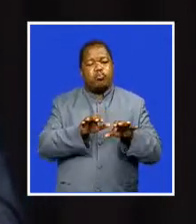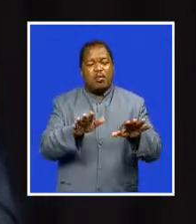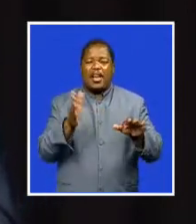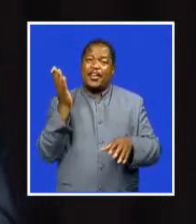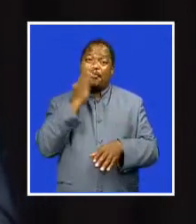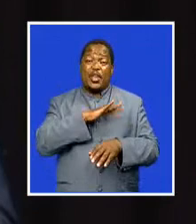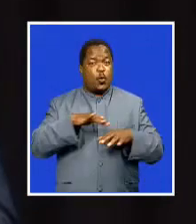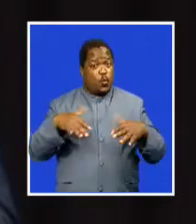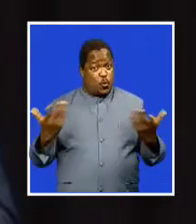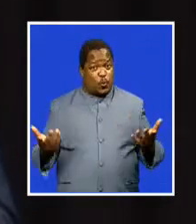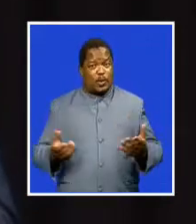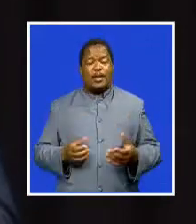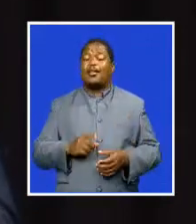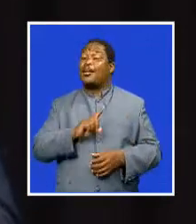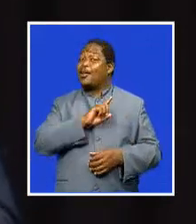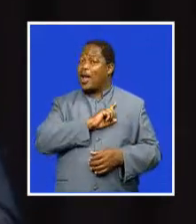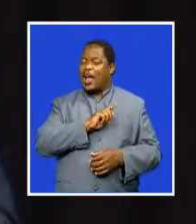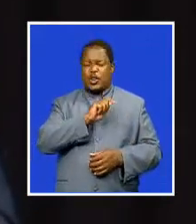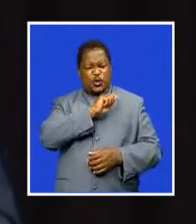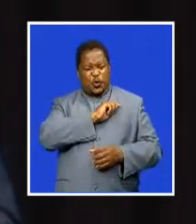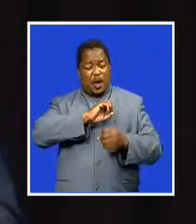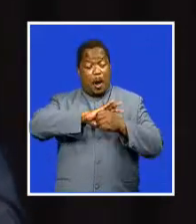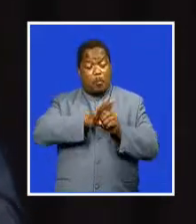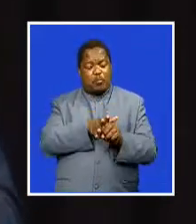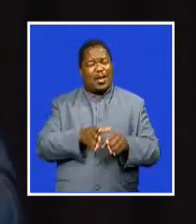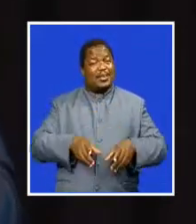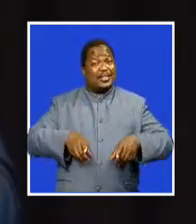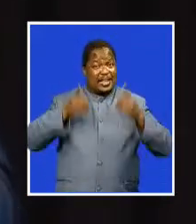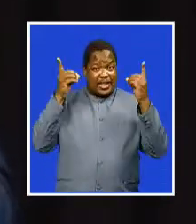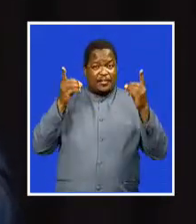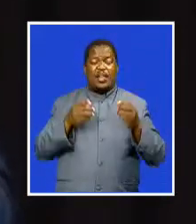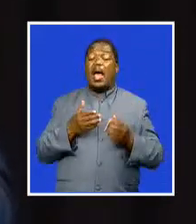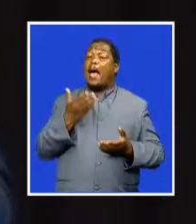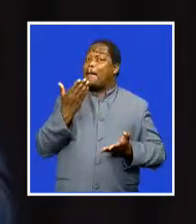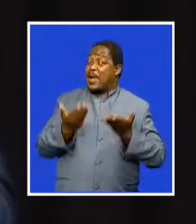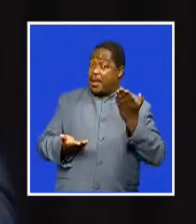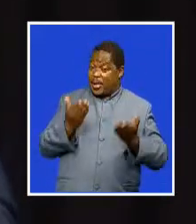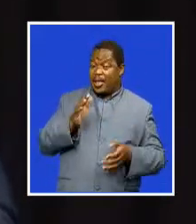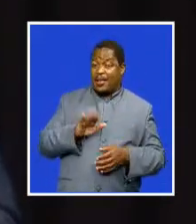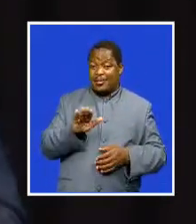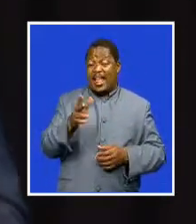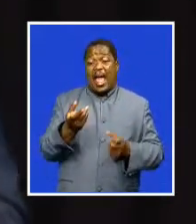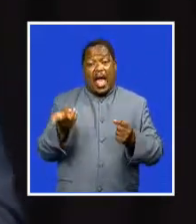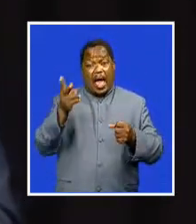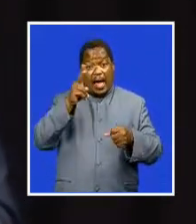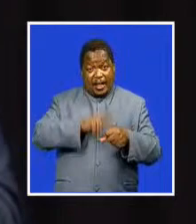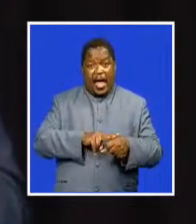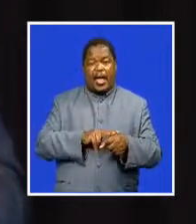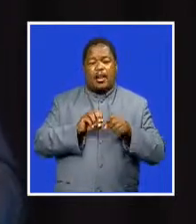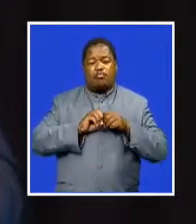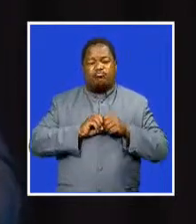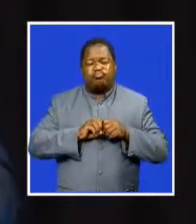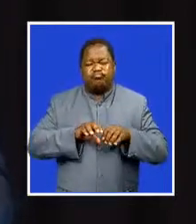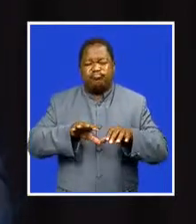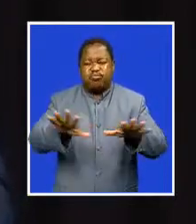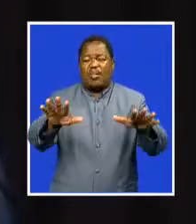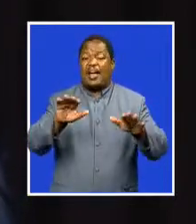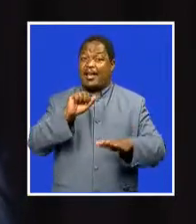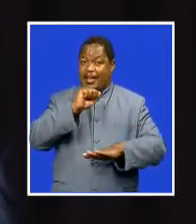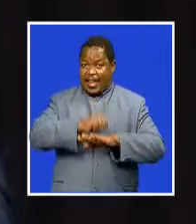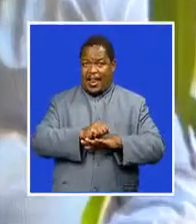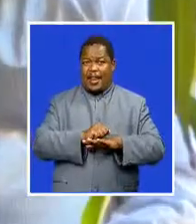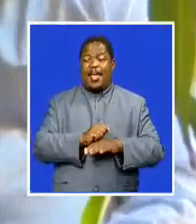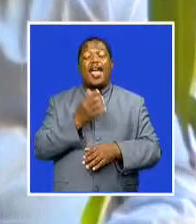kusene kwenteka uphindze futhi uvuke kabusha na uvuka kabusha bathi ke kuvamise kuba ingodi